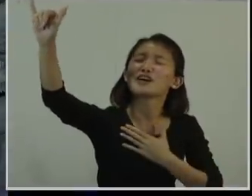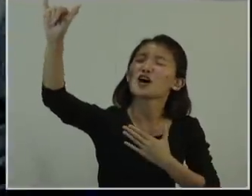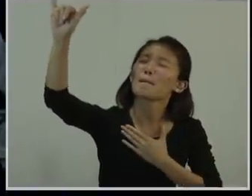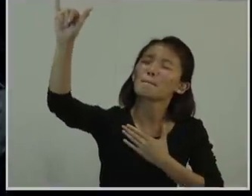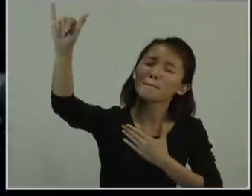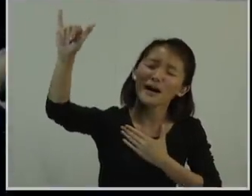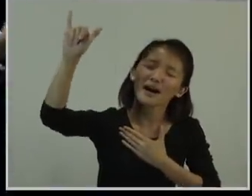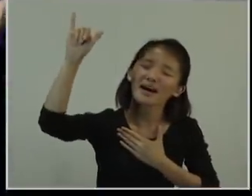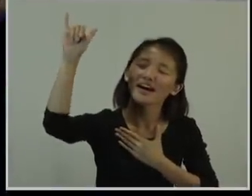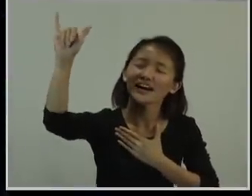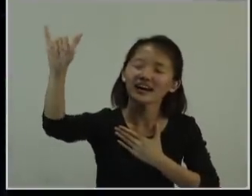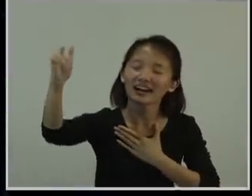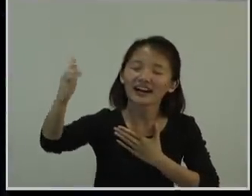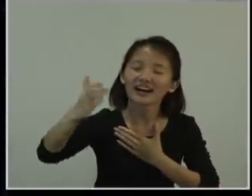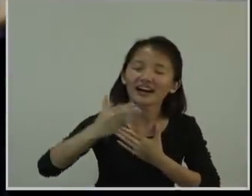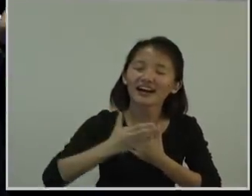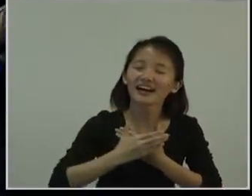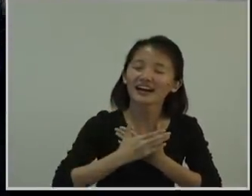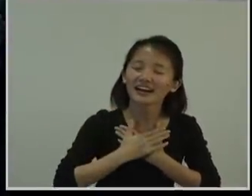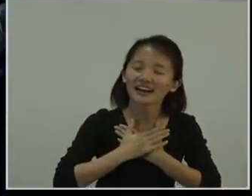forever